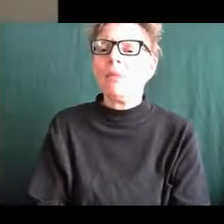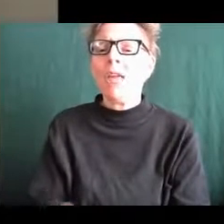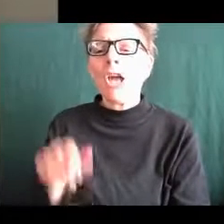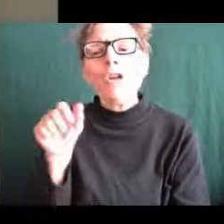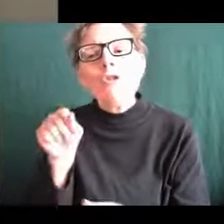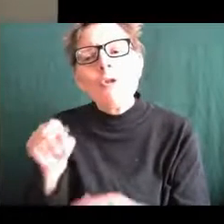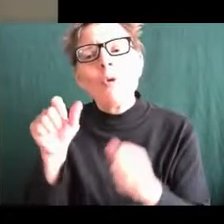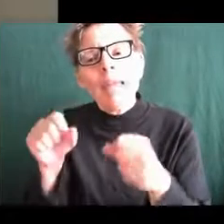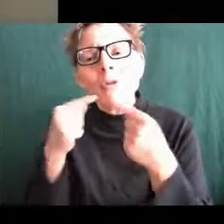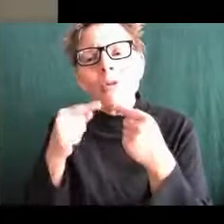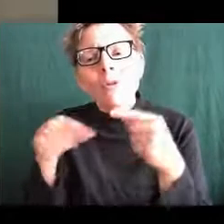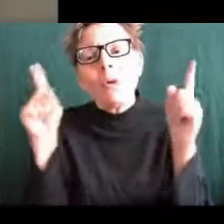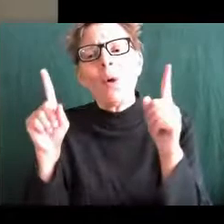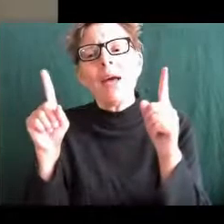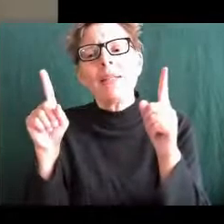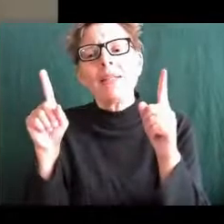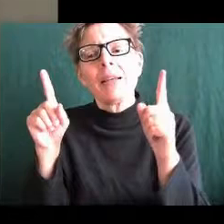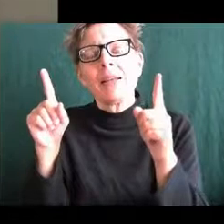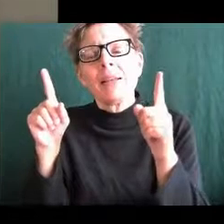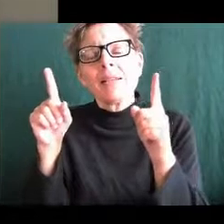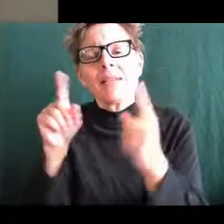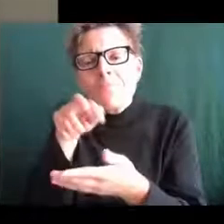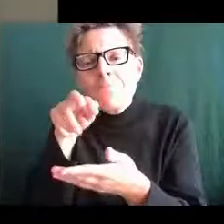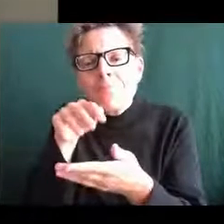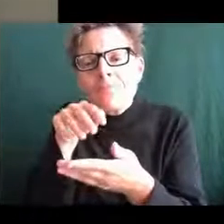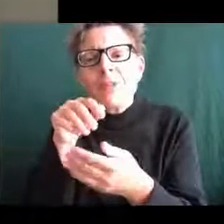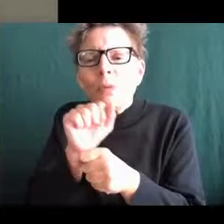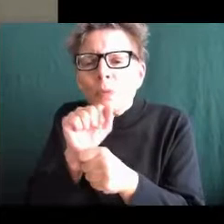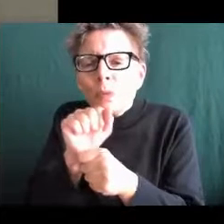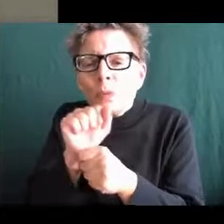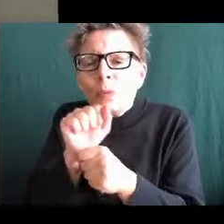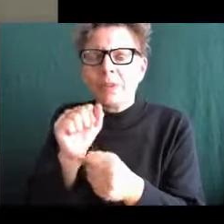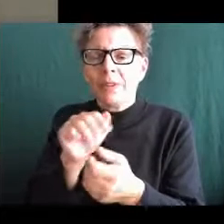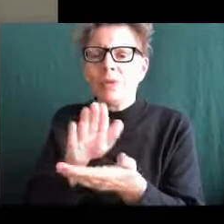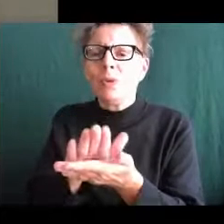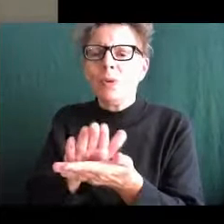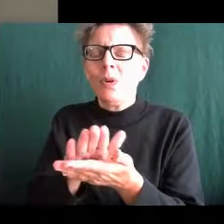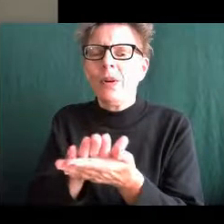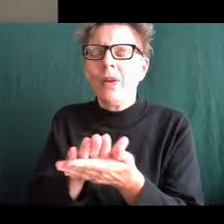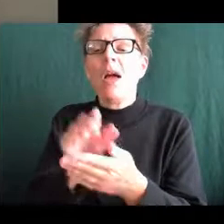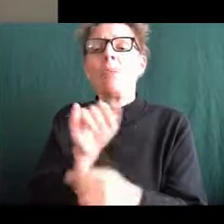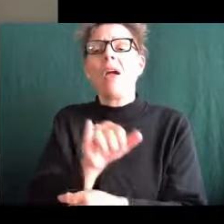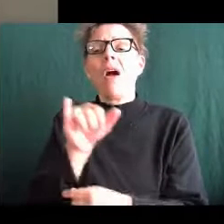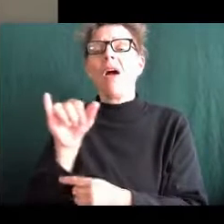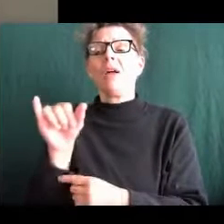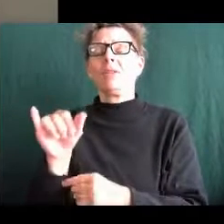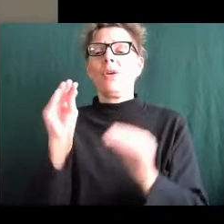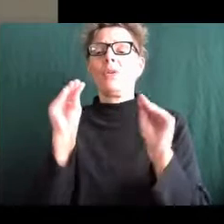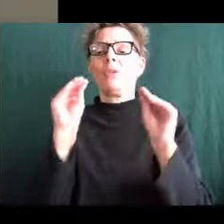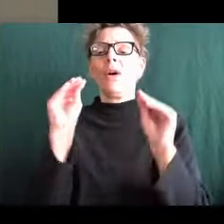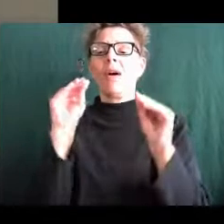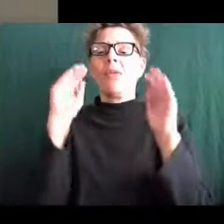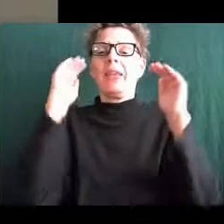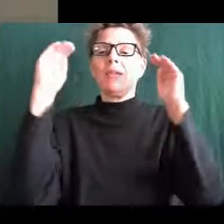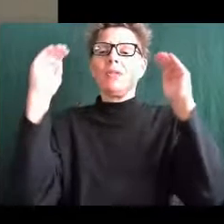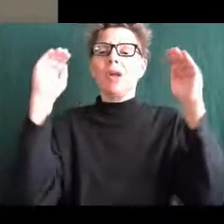being better at learning and wanting to do well in school. But she also taught all of us as adults that we needed to get better